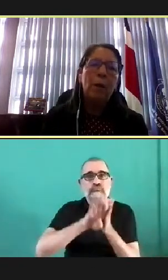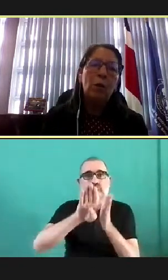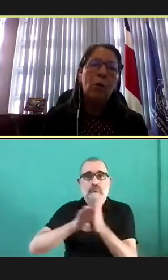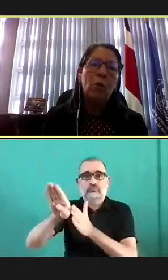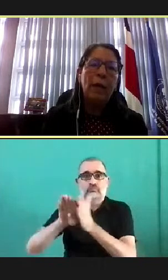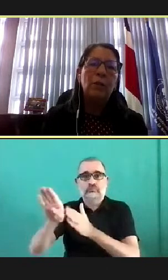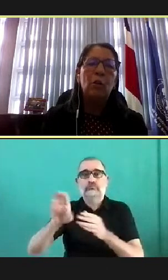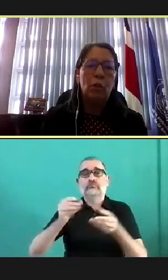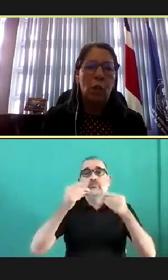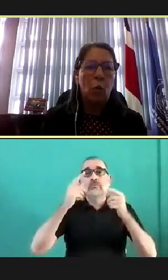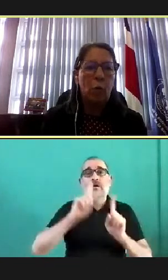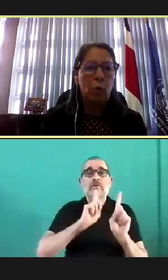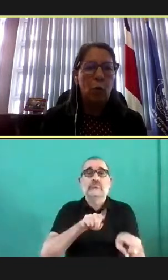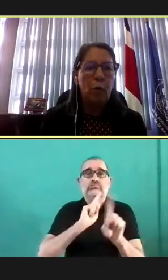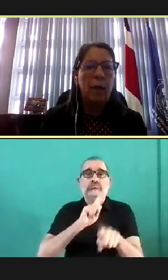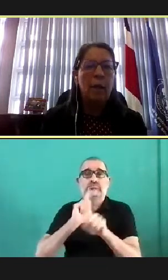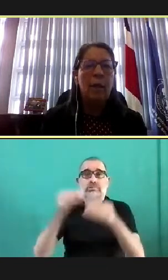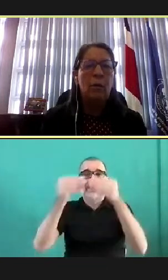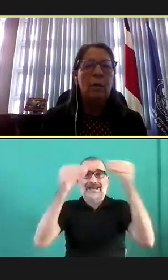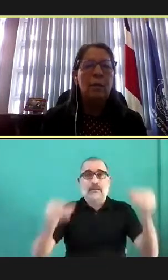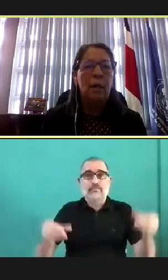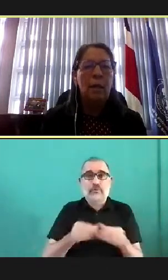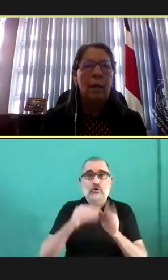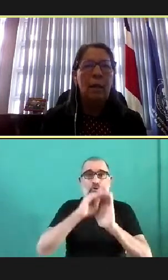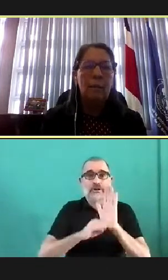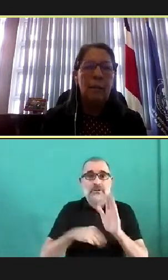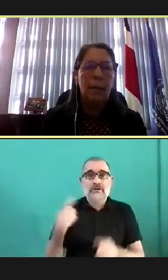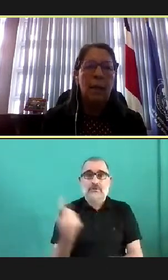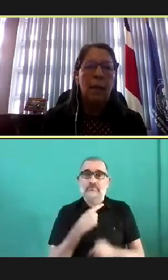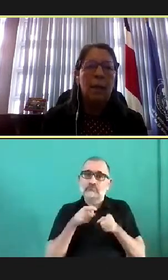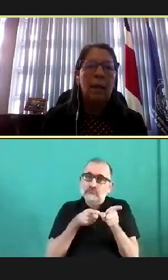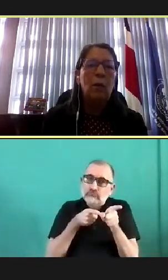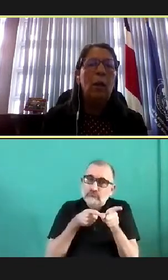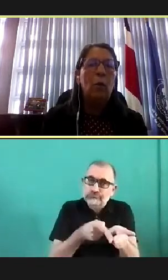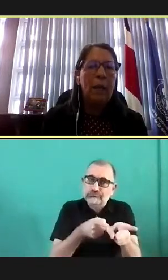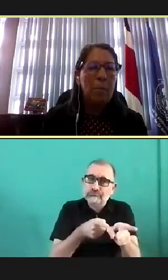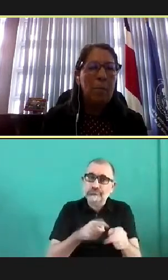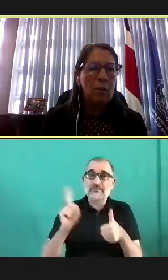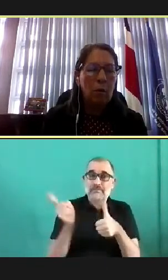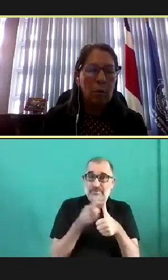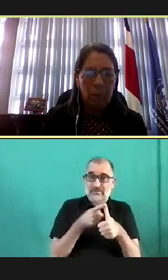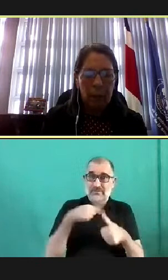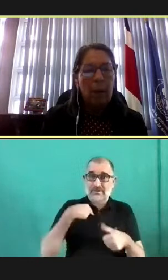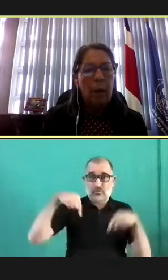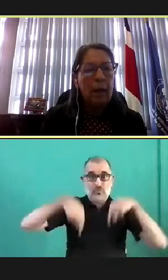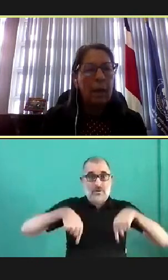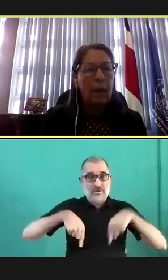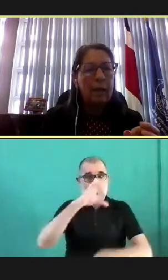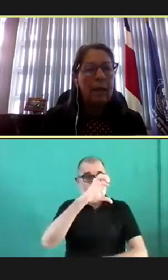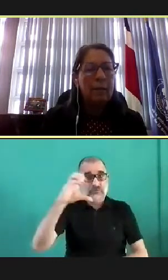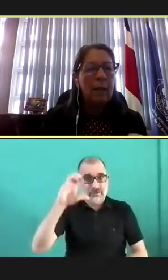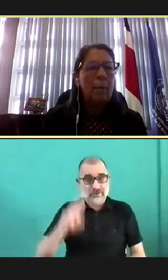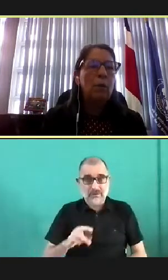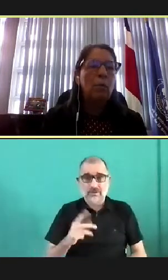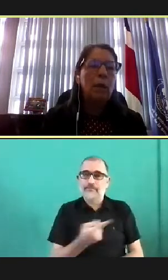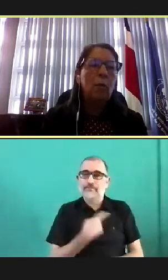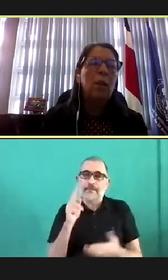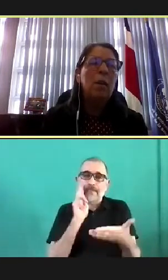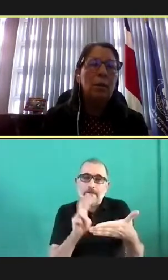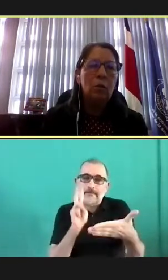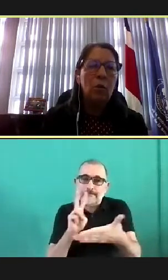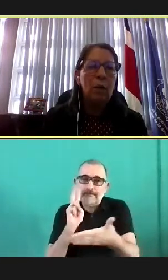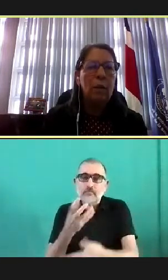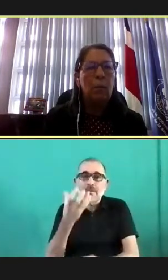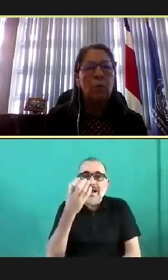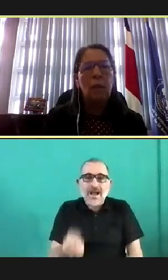imbalance, an economic imbalance, also in terms of the coverage area, as well as investments.